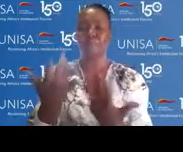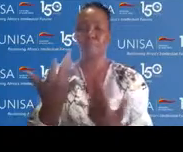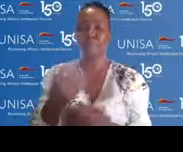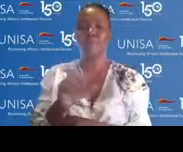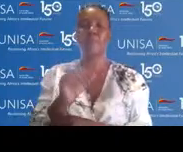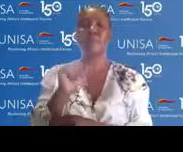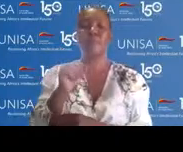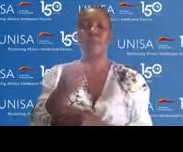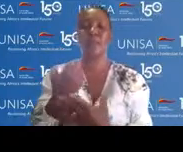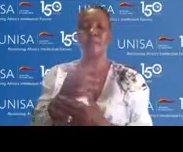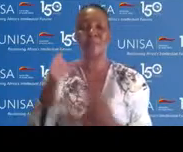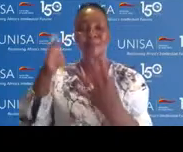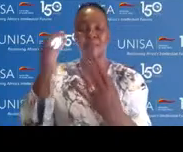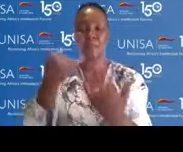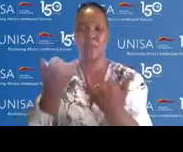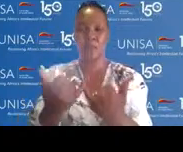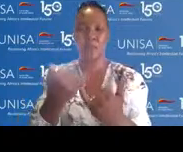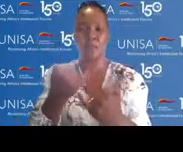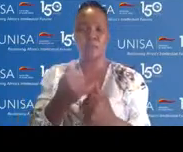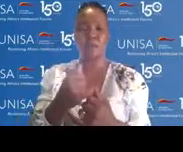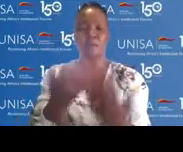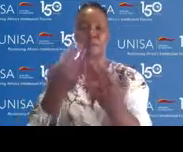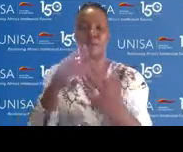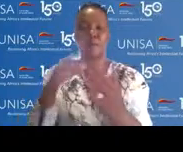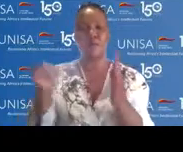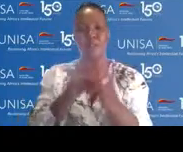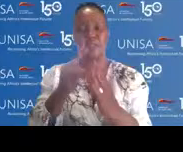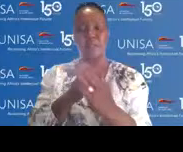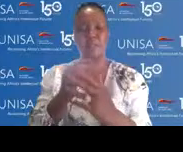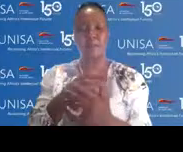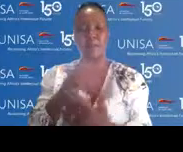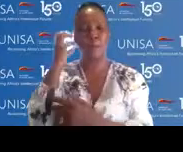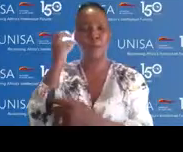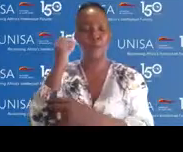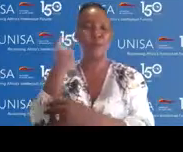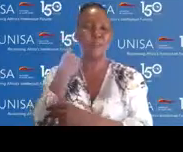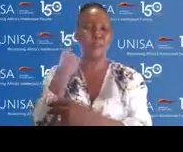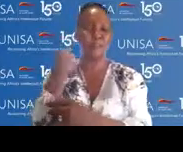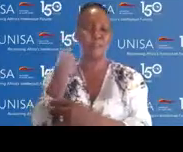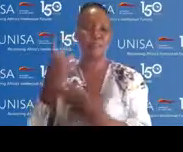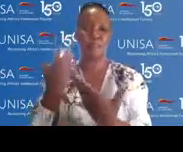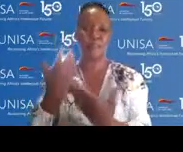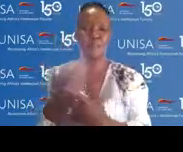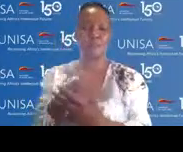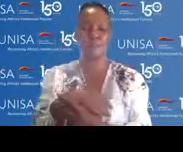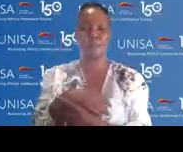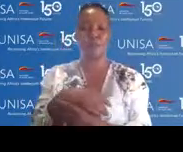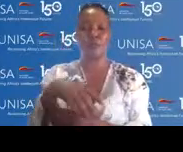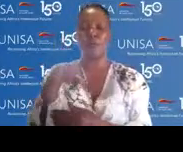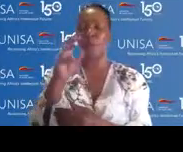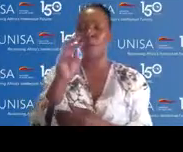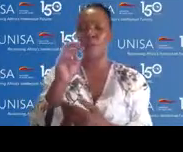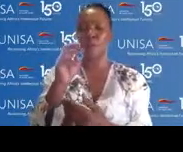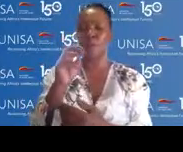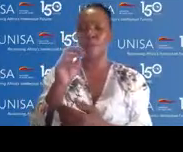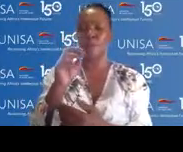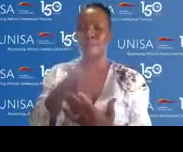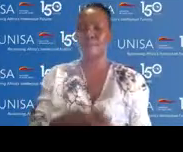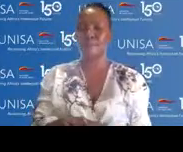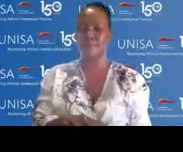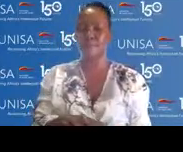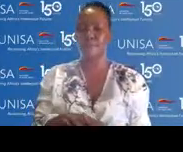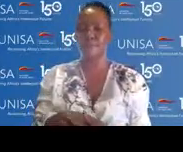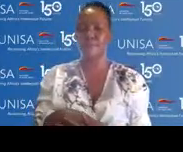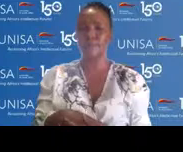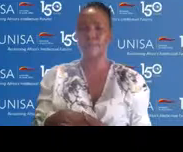it now, you'll see mobile data is off, Wi-Fi is off, hotspotting is off, all of these things are off. So now if I hit flight mode